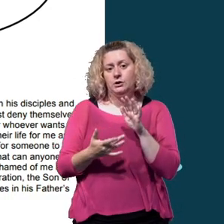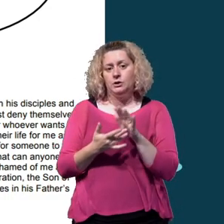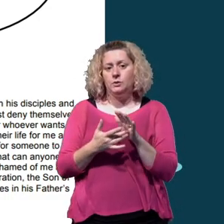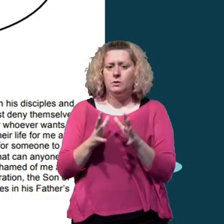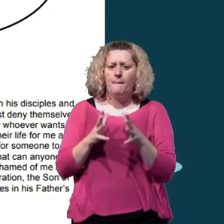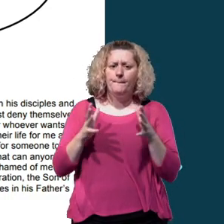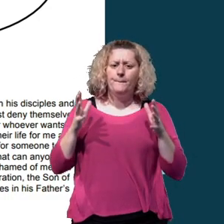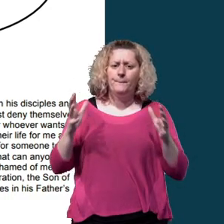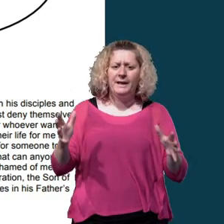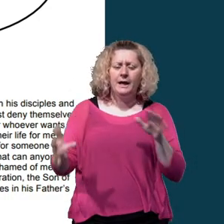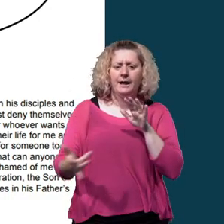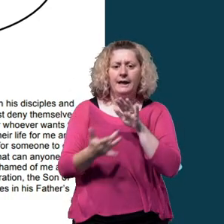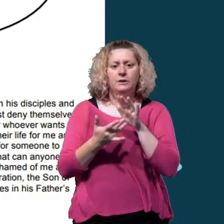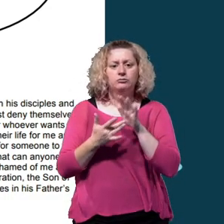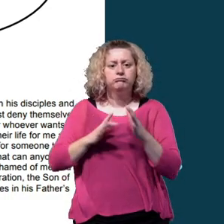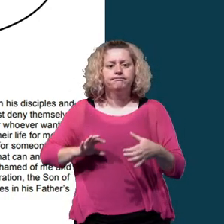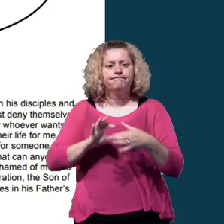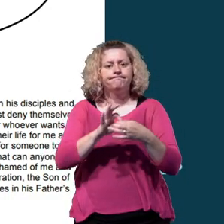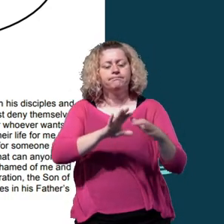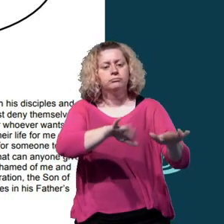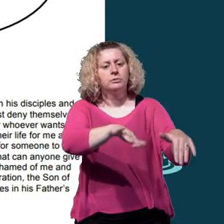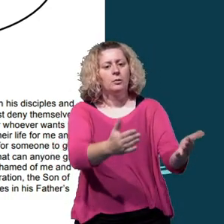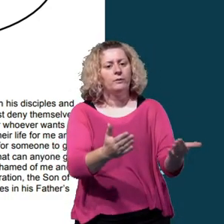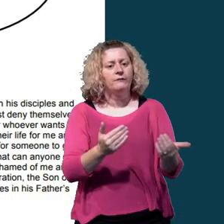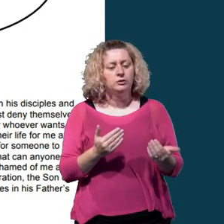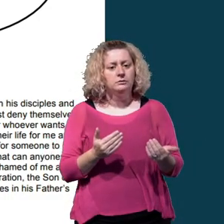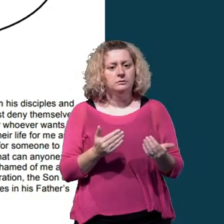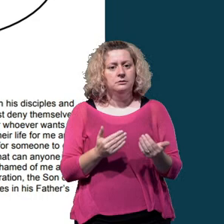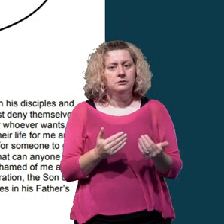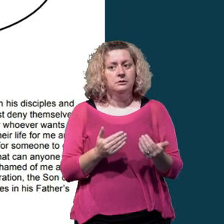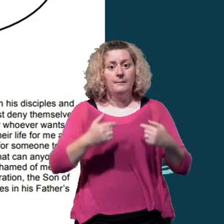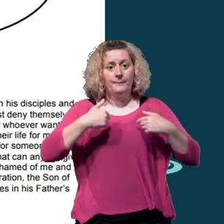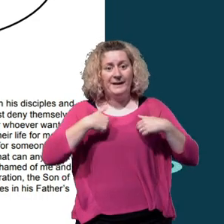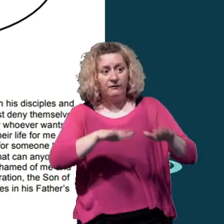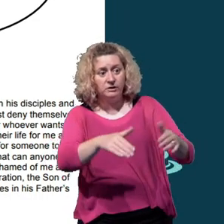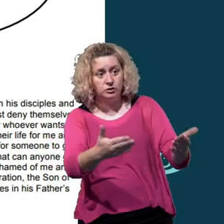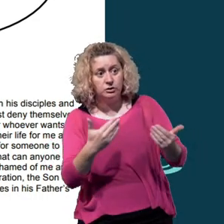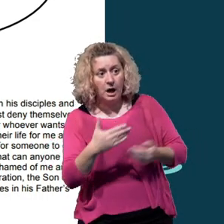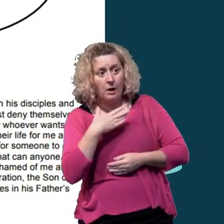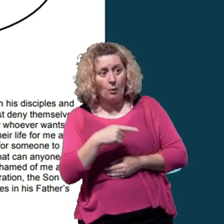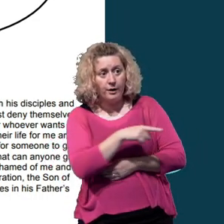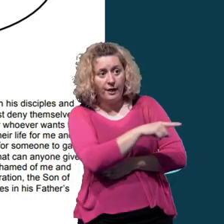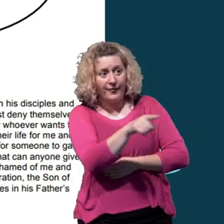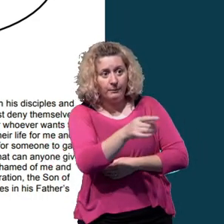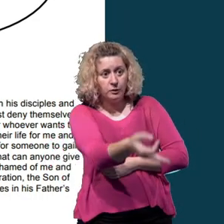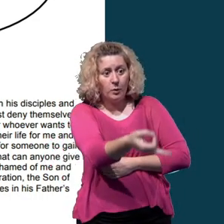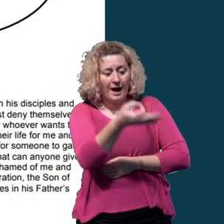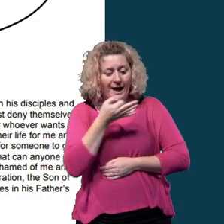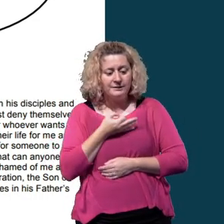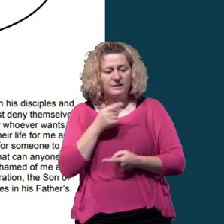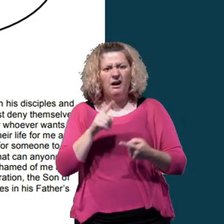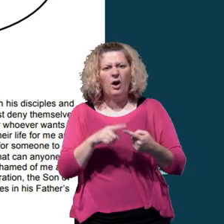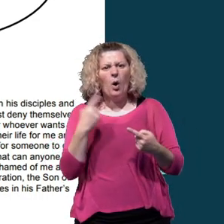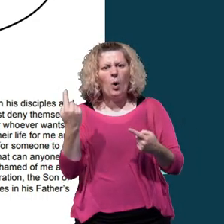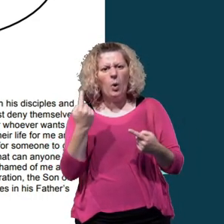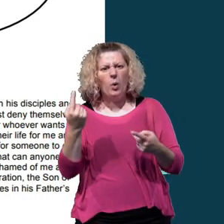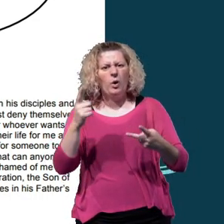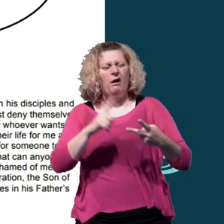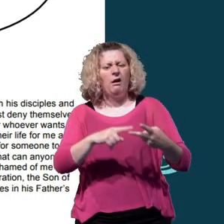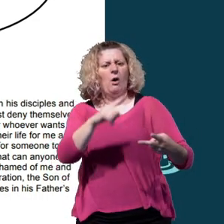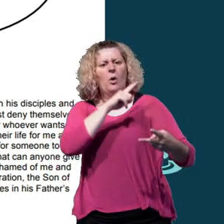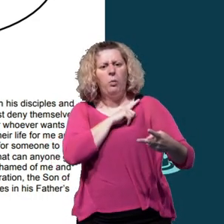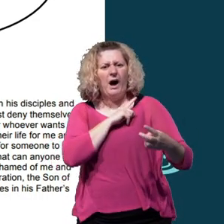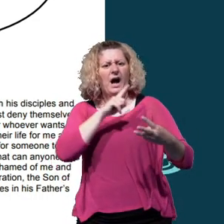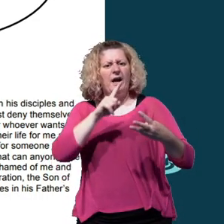longing for people to ask me when it comes to evangelism is, who is Jesus? Why did he come? What does it mean to follow him? But brothers and sisters,